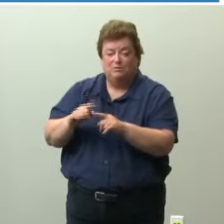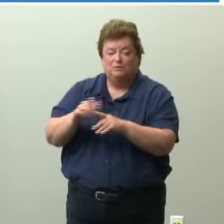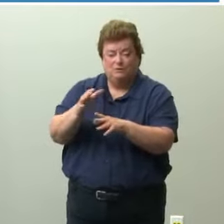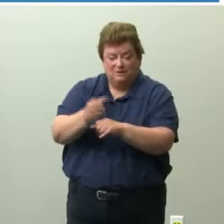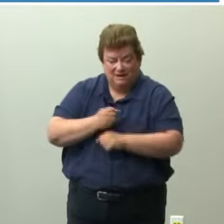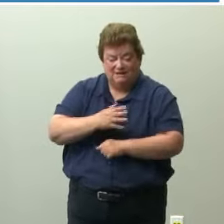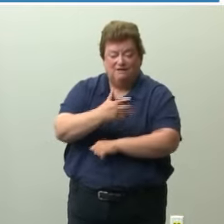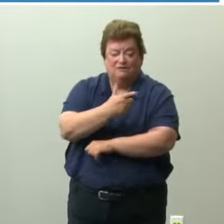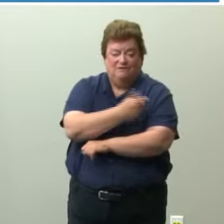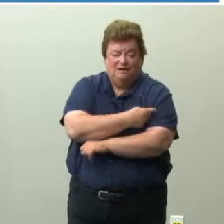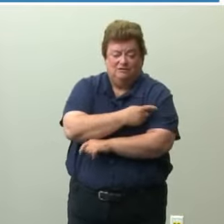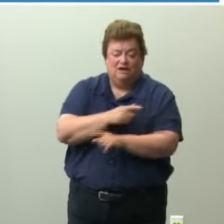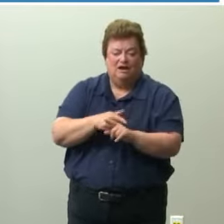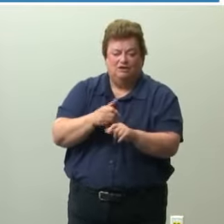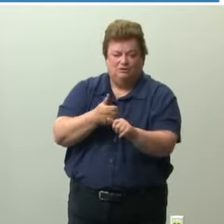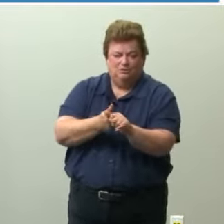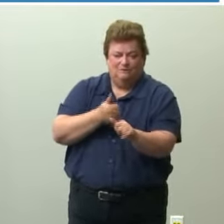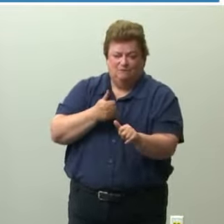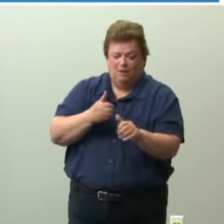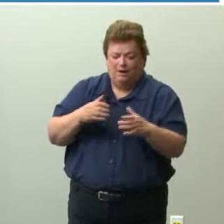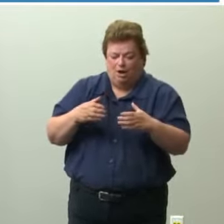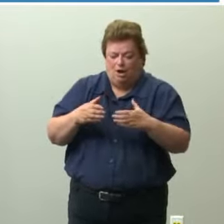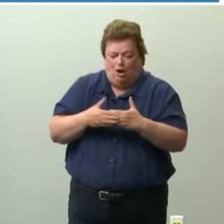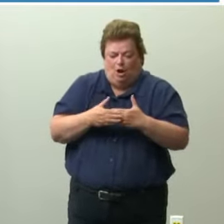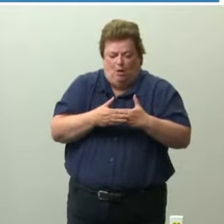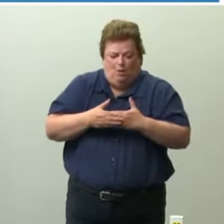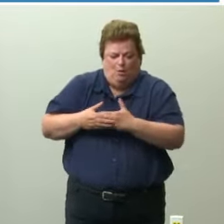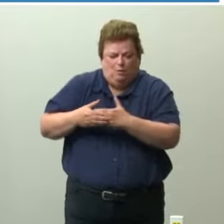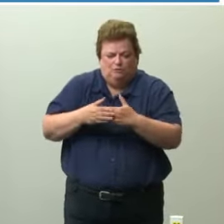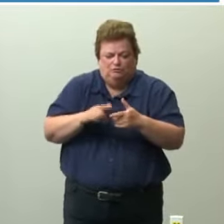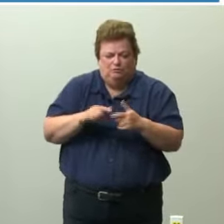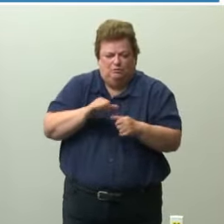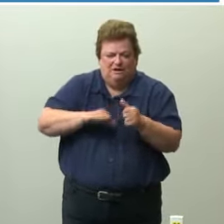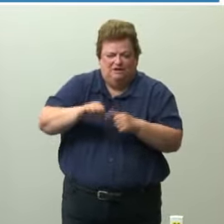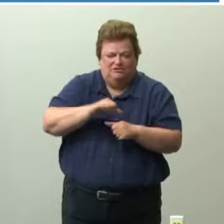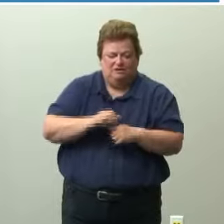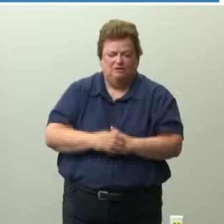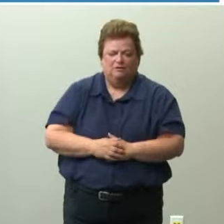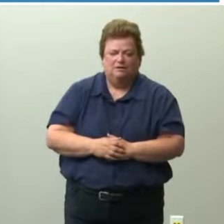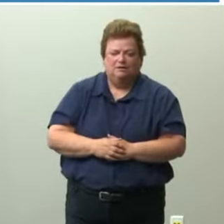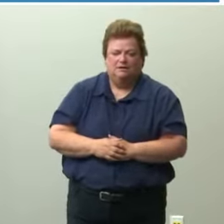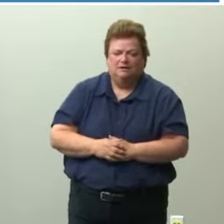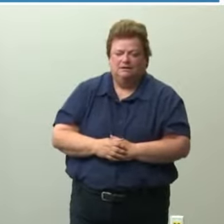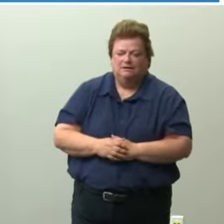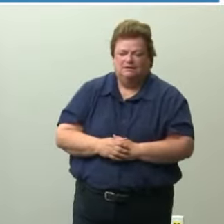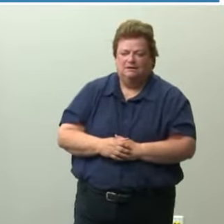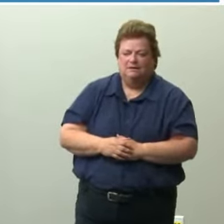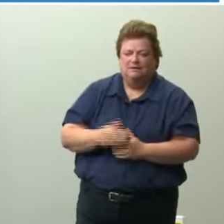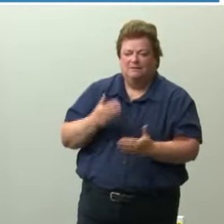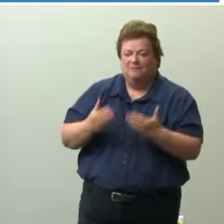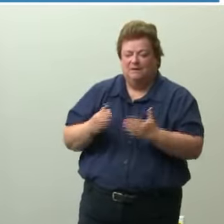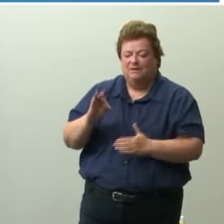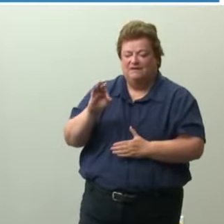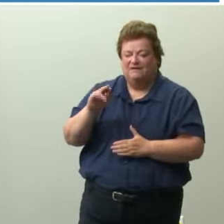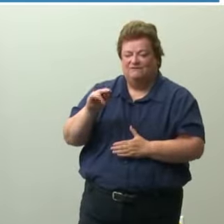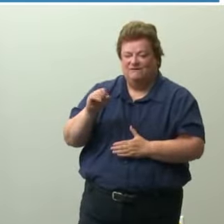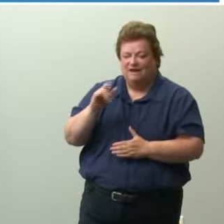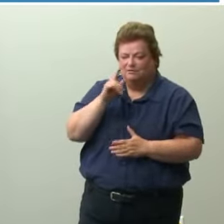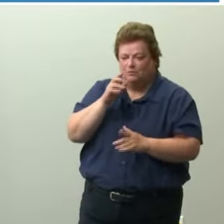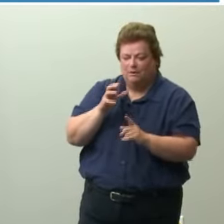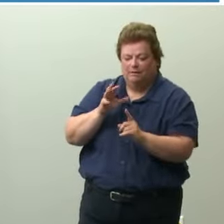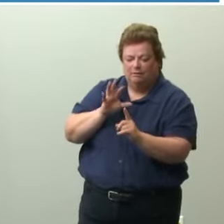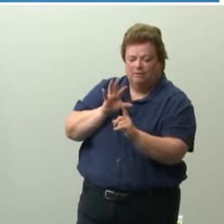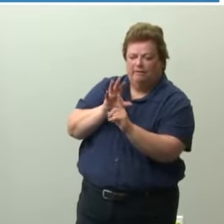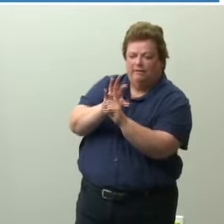vaccinated and to avoid crowding each other. There won't be opportunities. A lot of times the fans crowd around